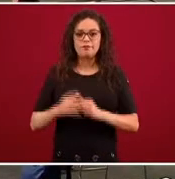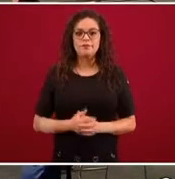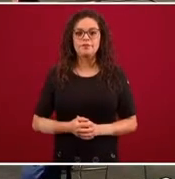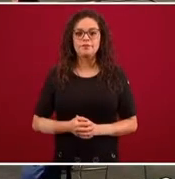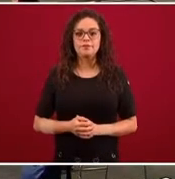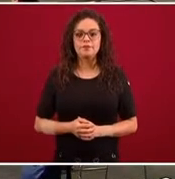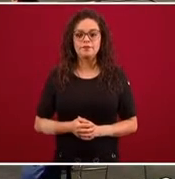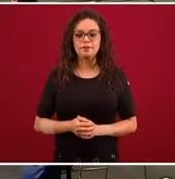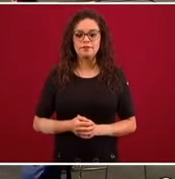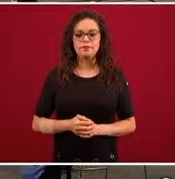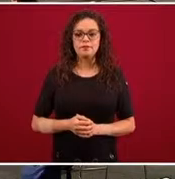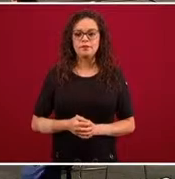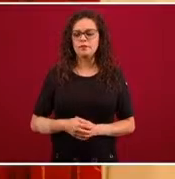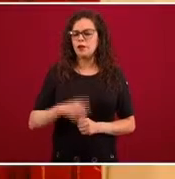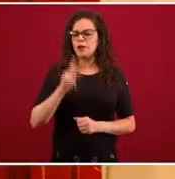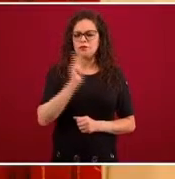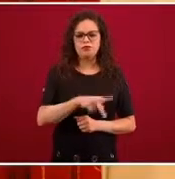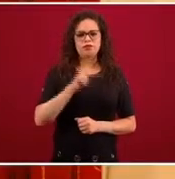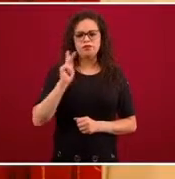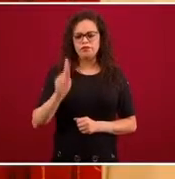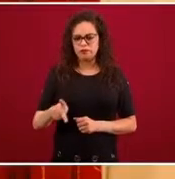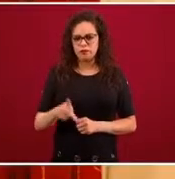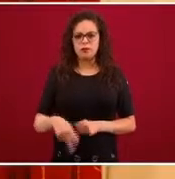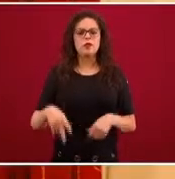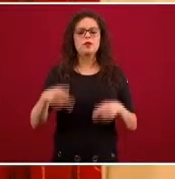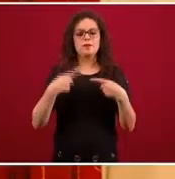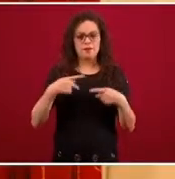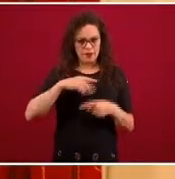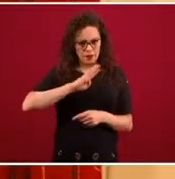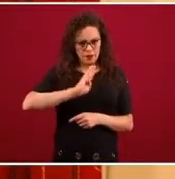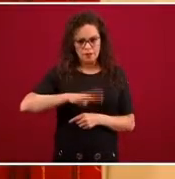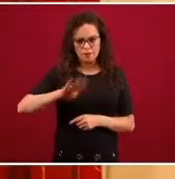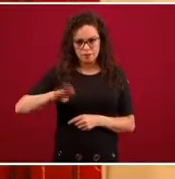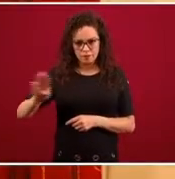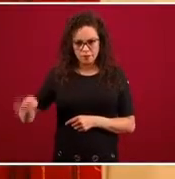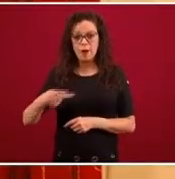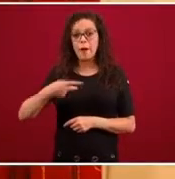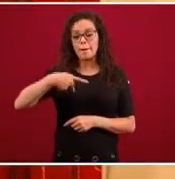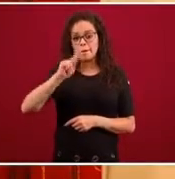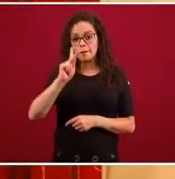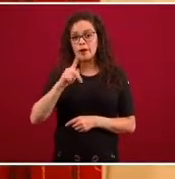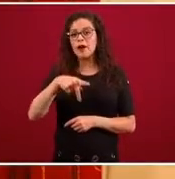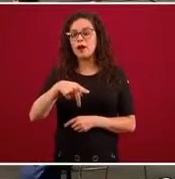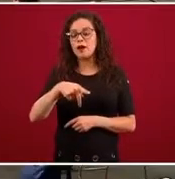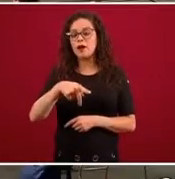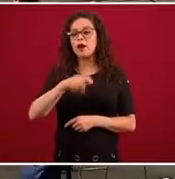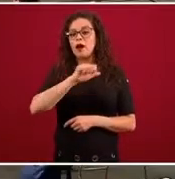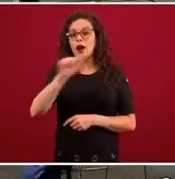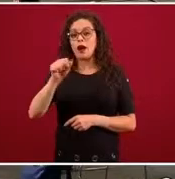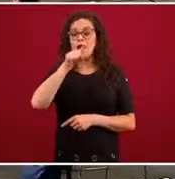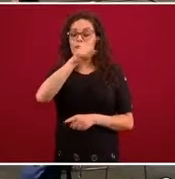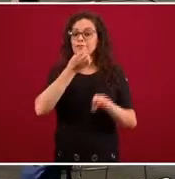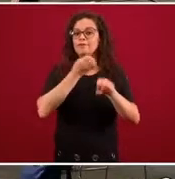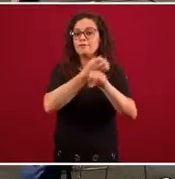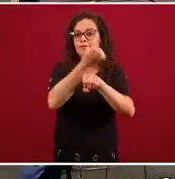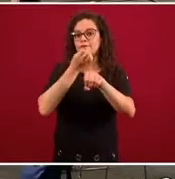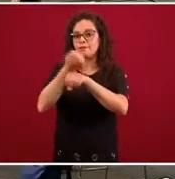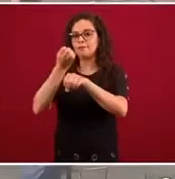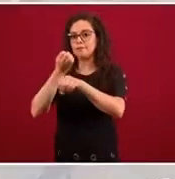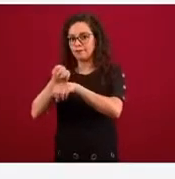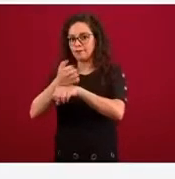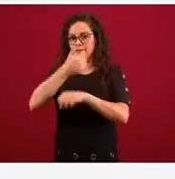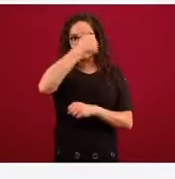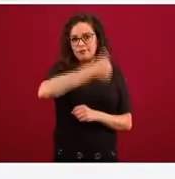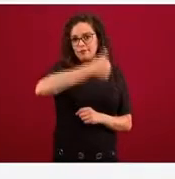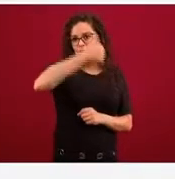still looking igual at las deaths defunciones that have en su happened, momento que but han this is ocurrido, pero by por state. estado o por entidad federativa en las cuales se han We